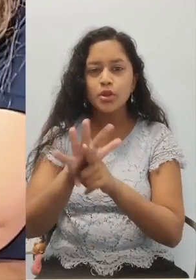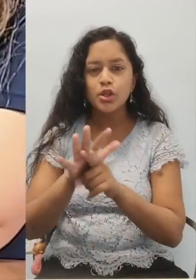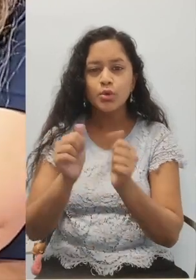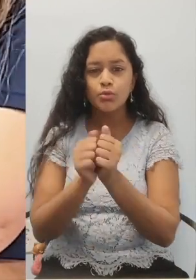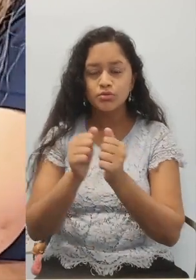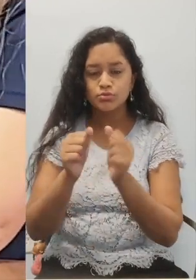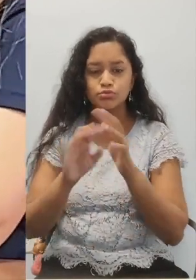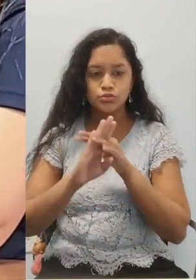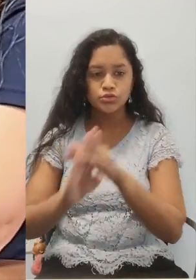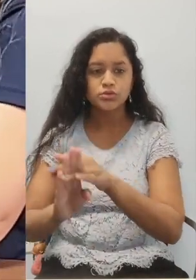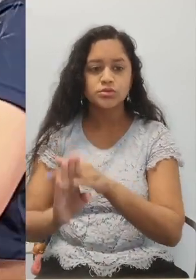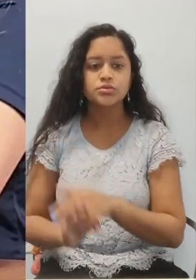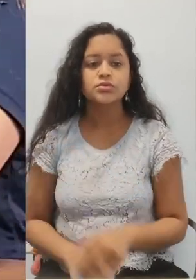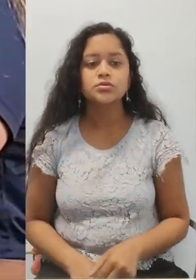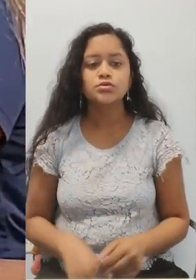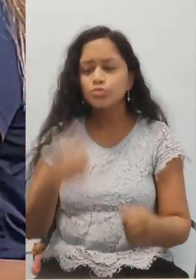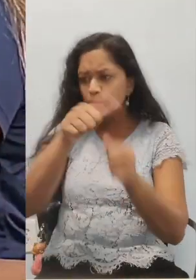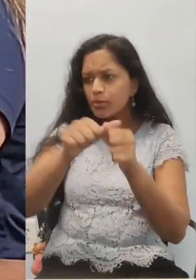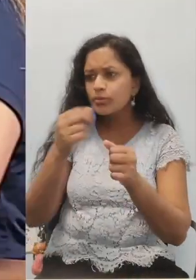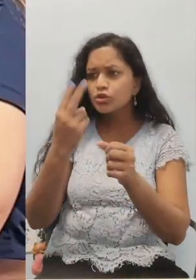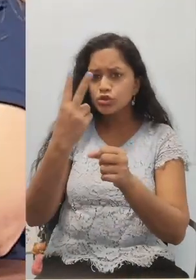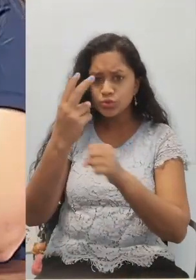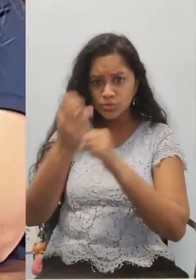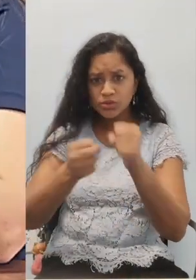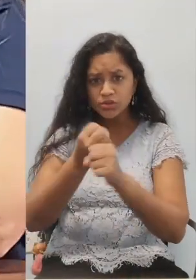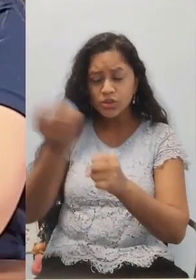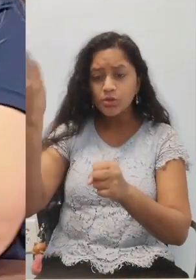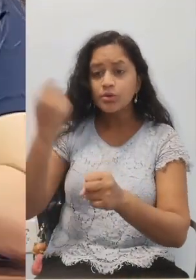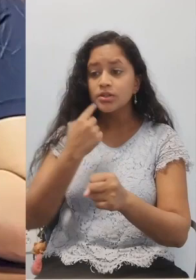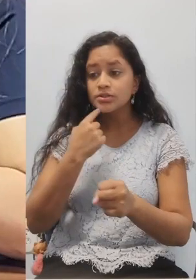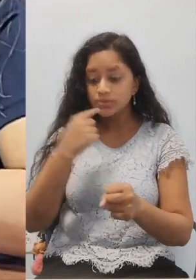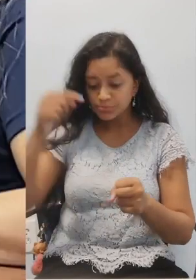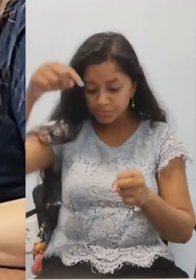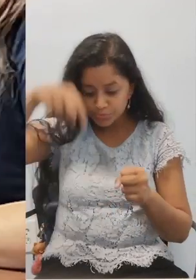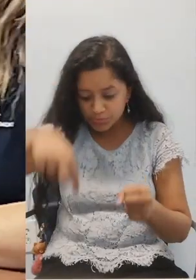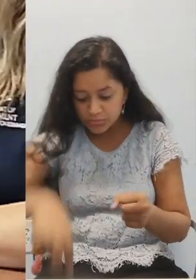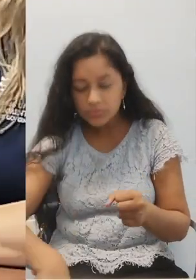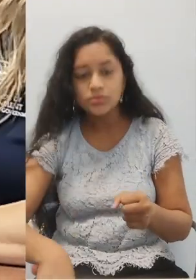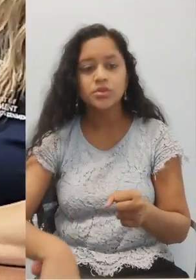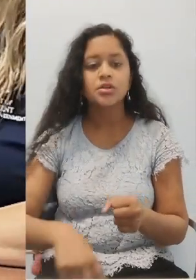looked, and then we know, and this is how often they saw a shark where they have looked.